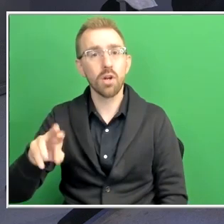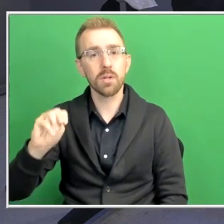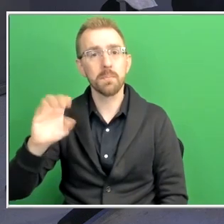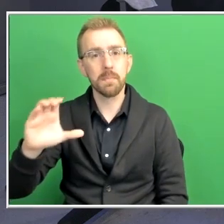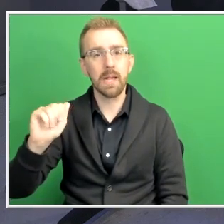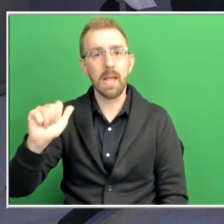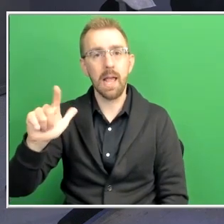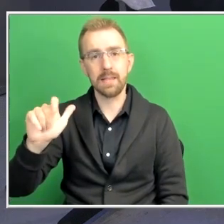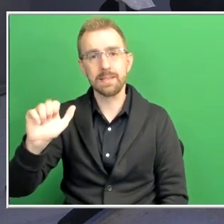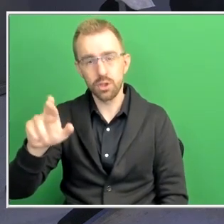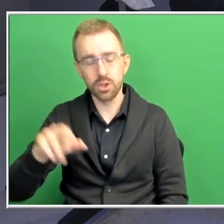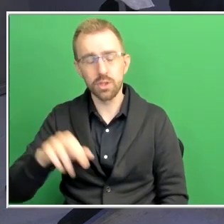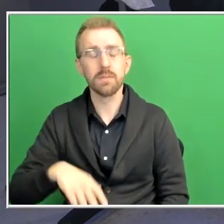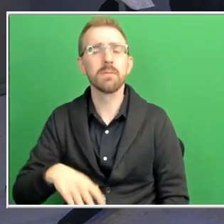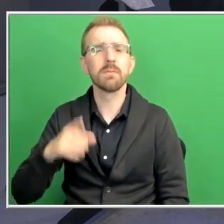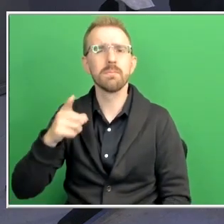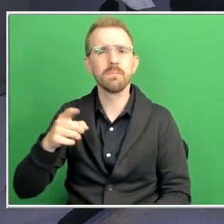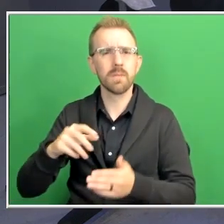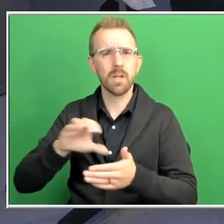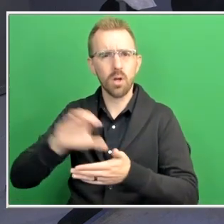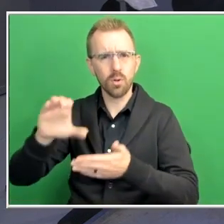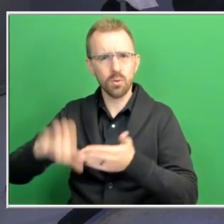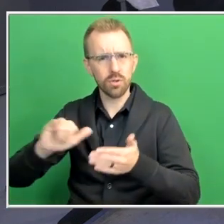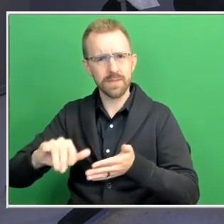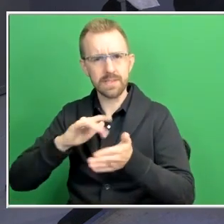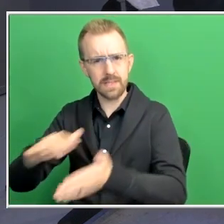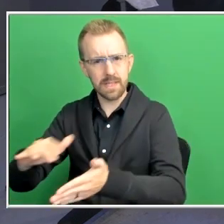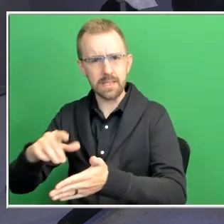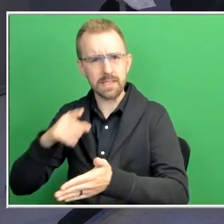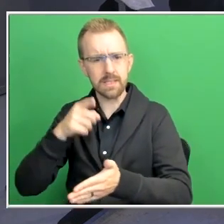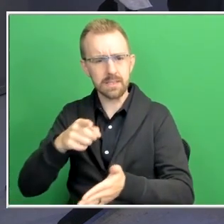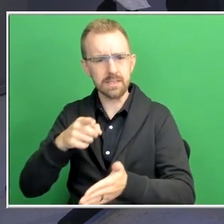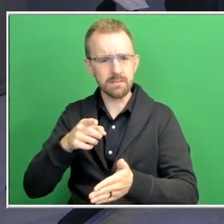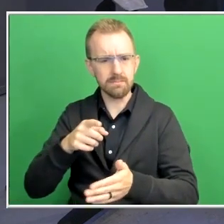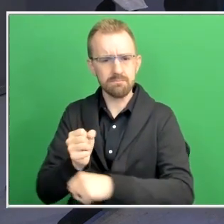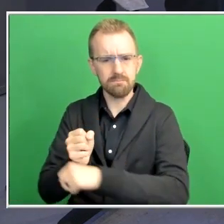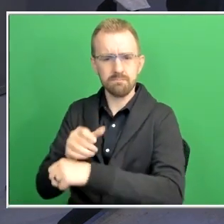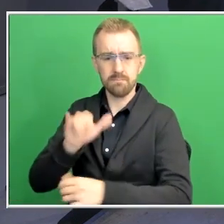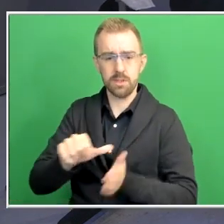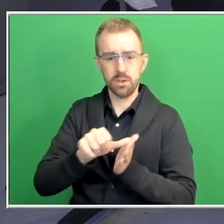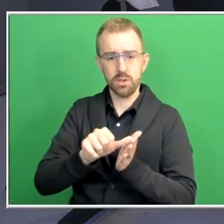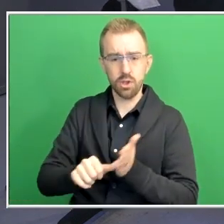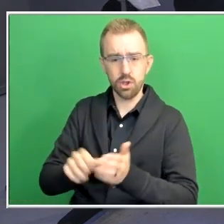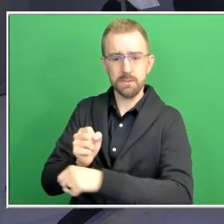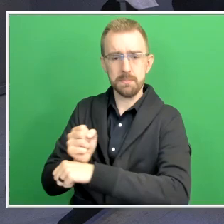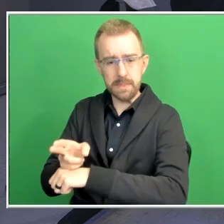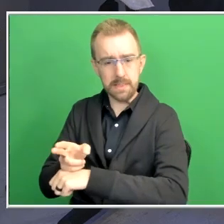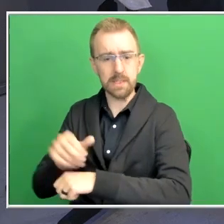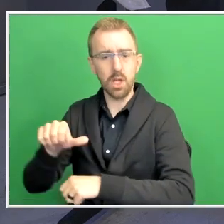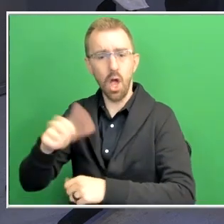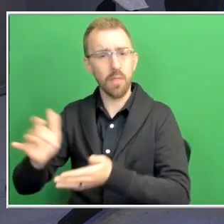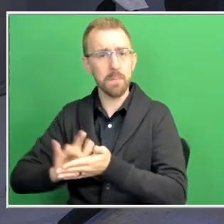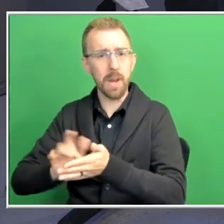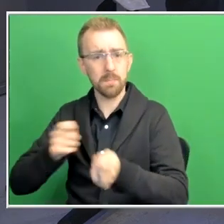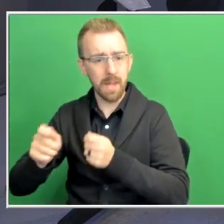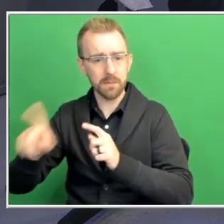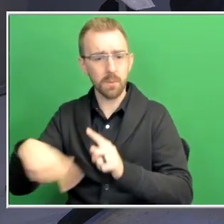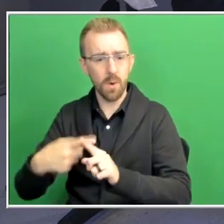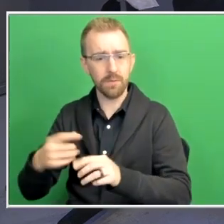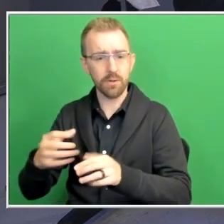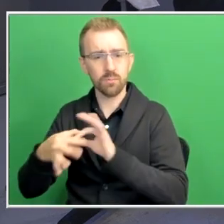that bariatric surgery outperforms lifestyle medical management when it comes to managing type 2 diabetes. Is that a widely accepted